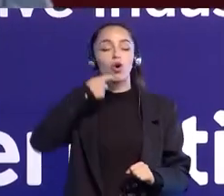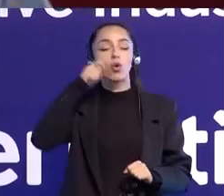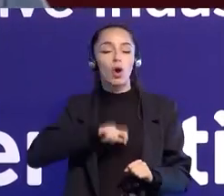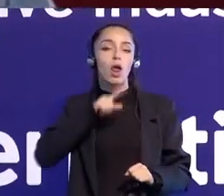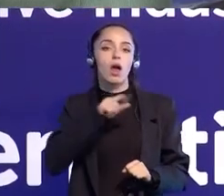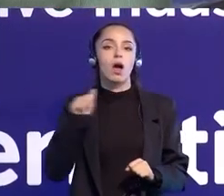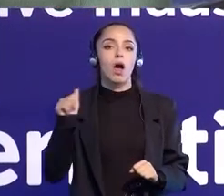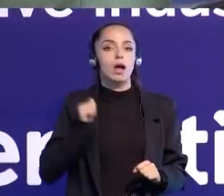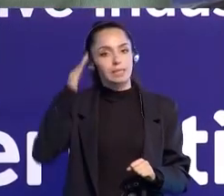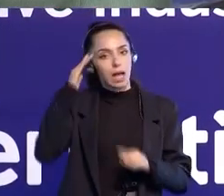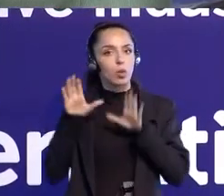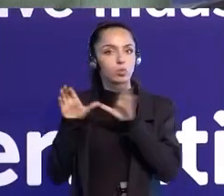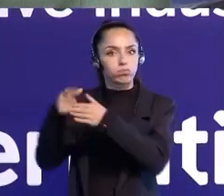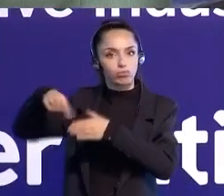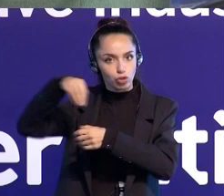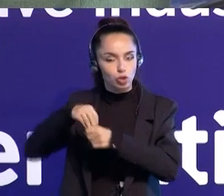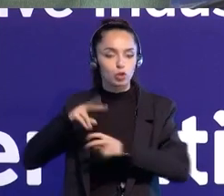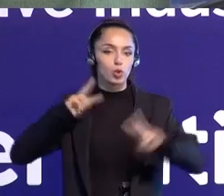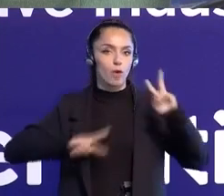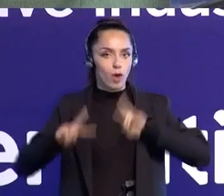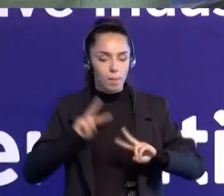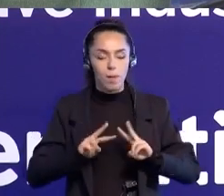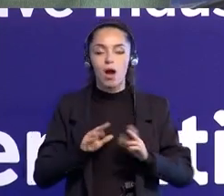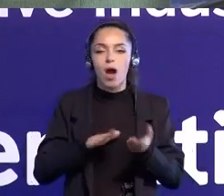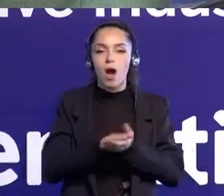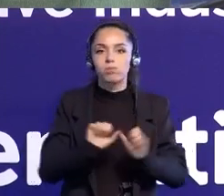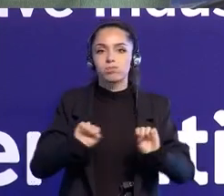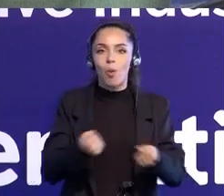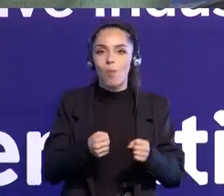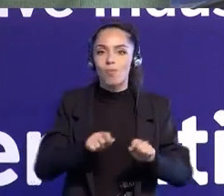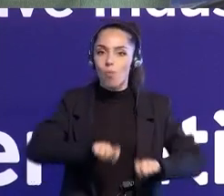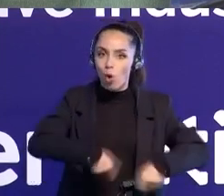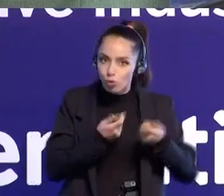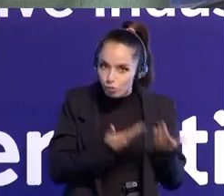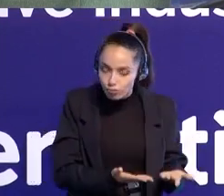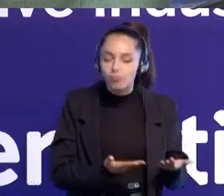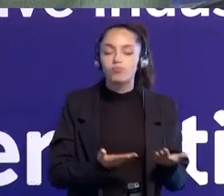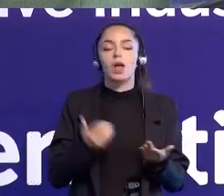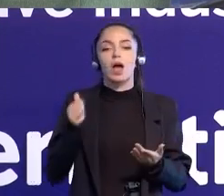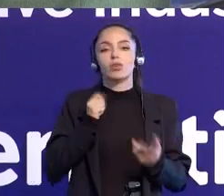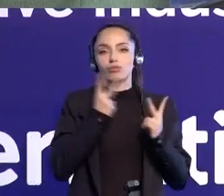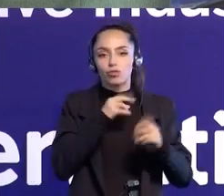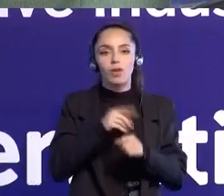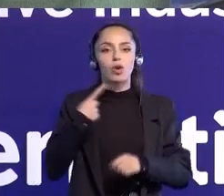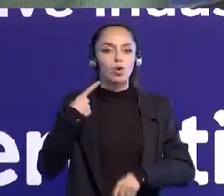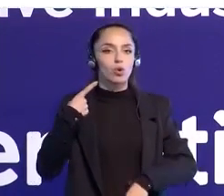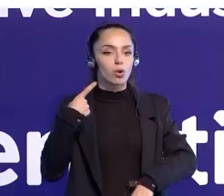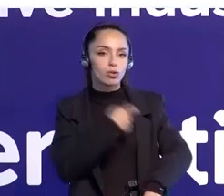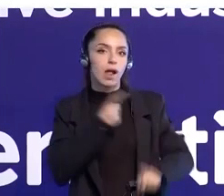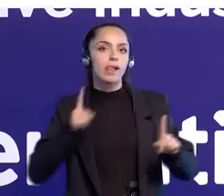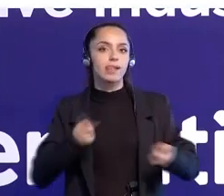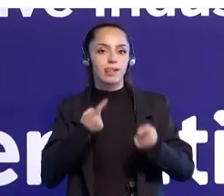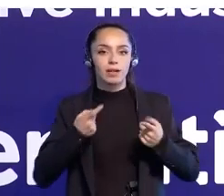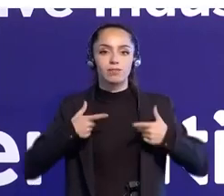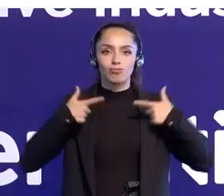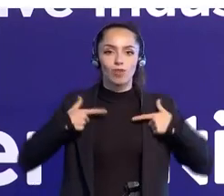as like uniforms, army boots, and even bulletproof vests. And such projects as Spent